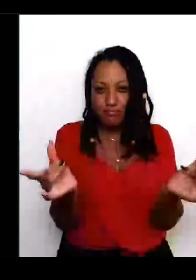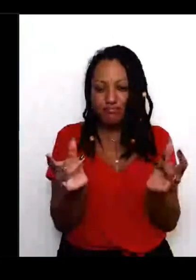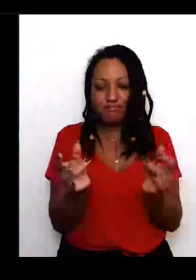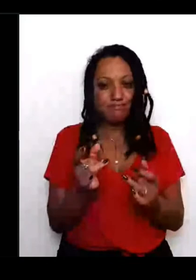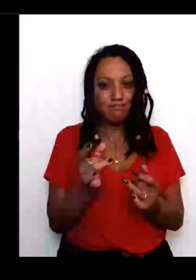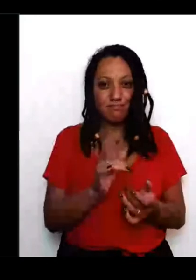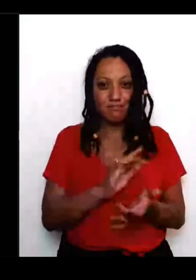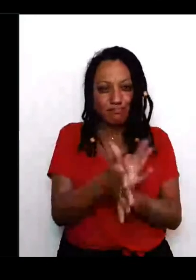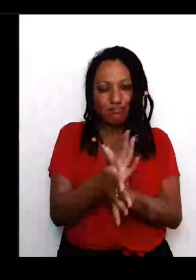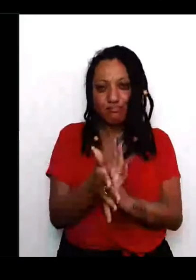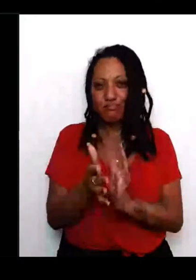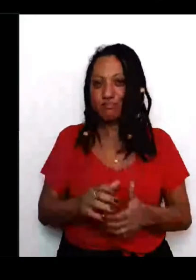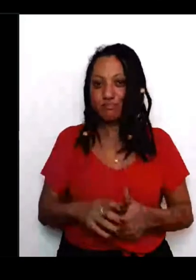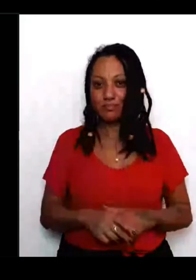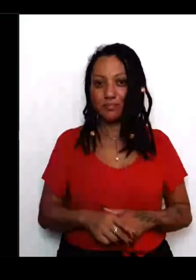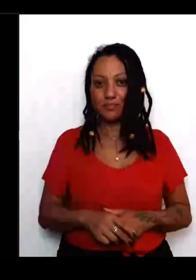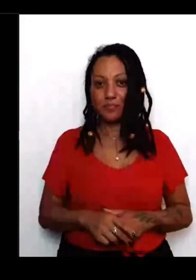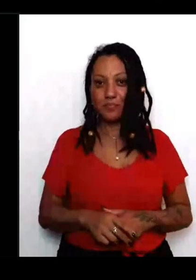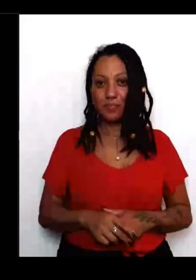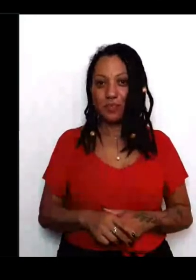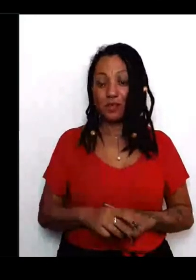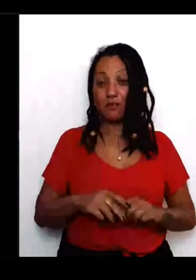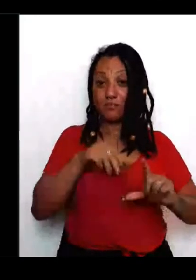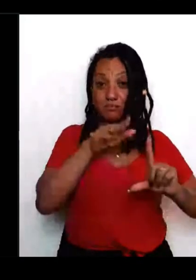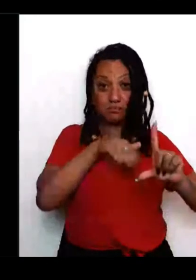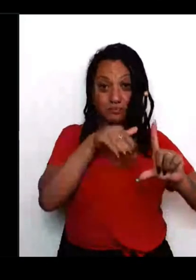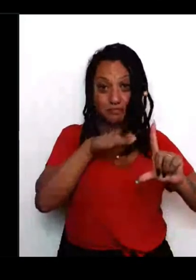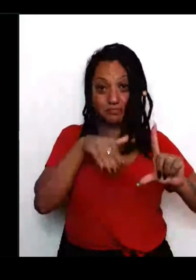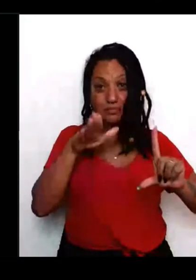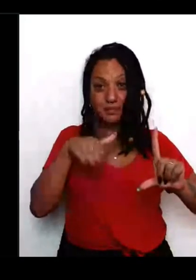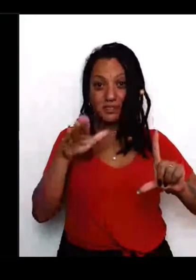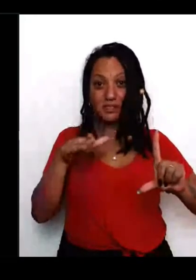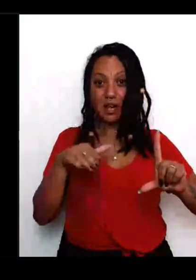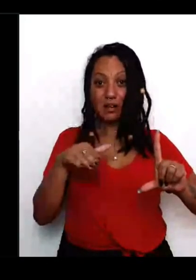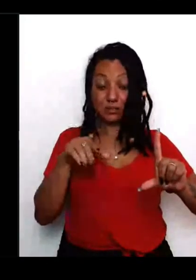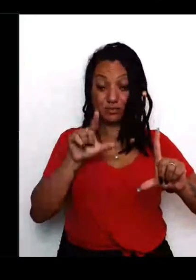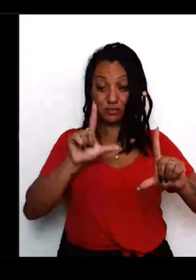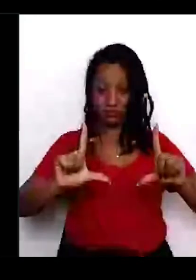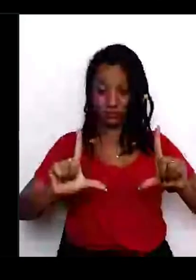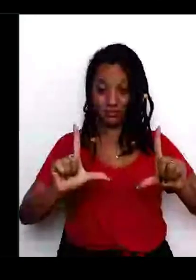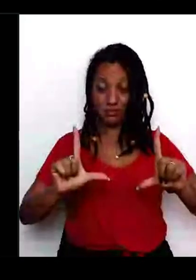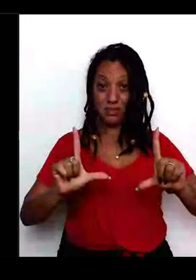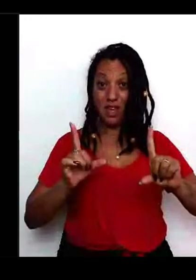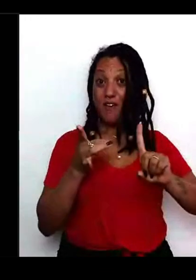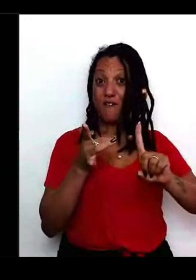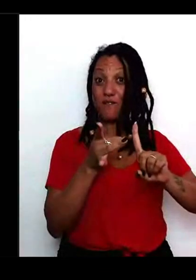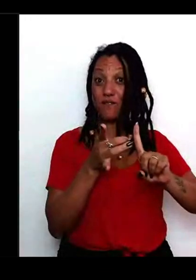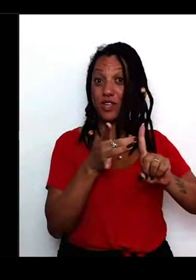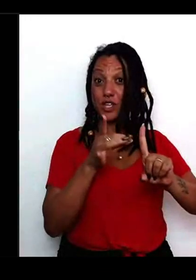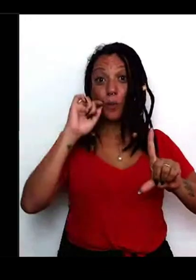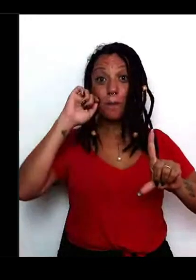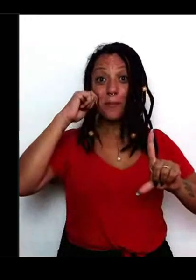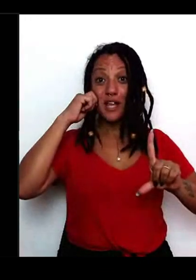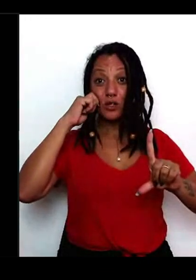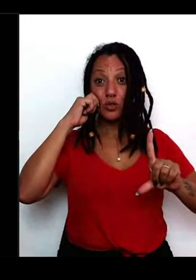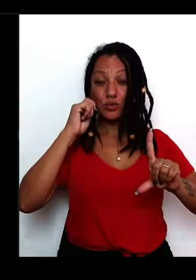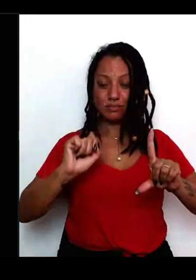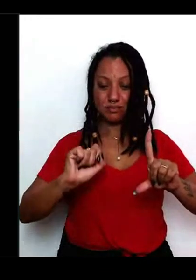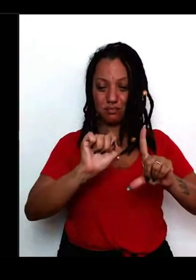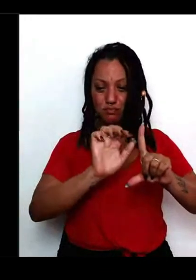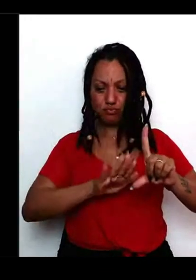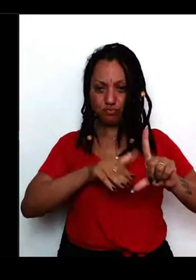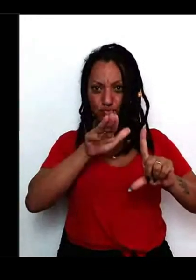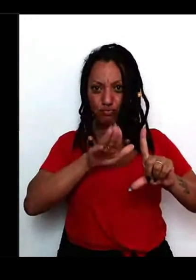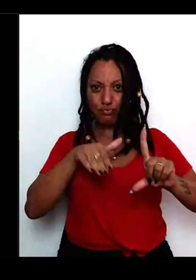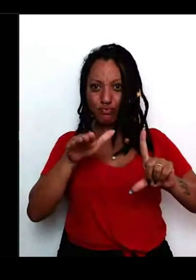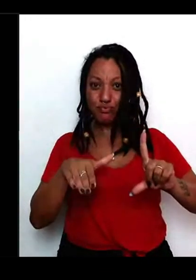on black glass again Fusion of color and surface because the color has